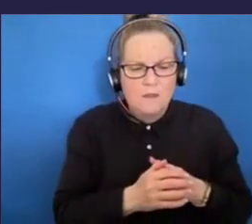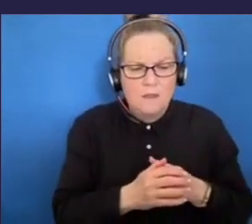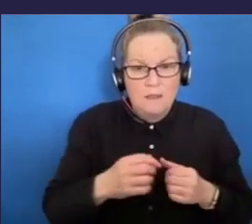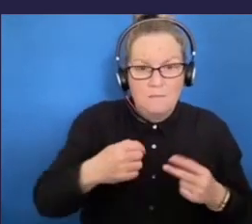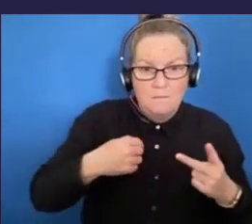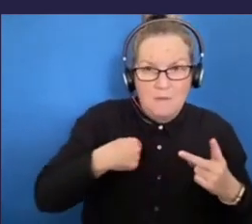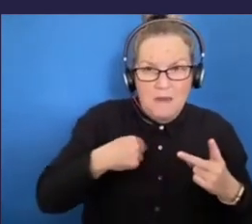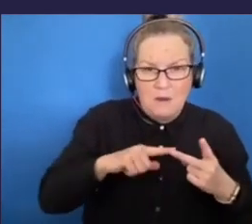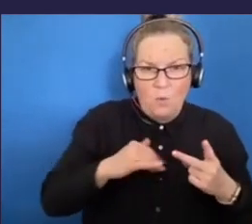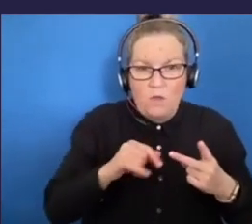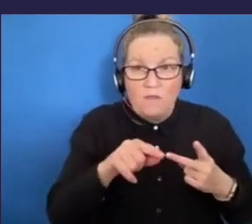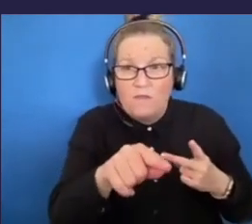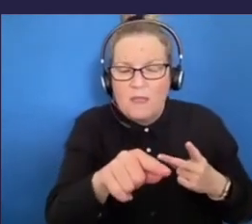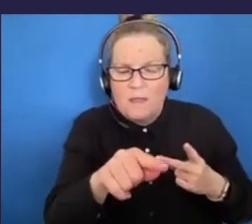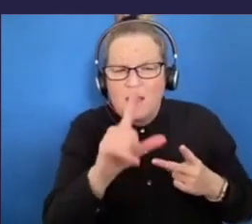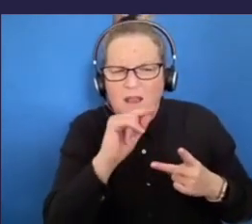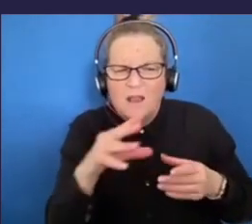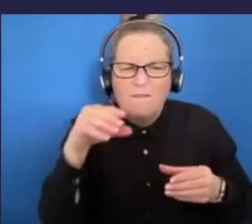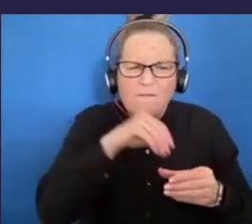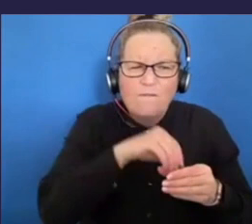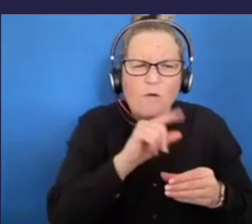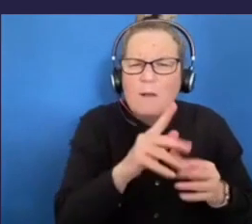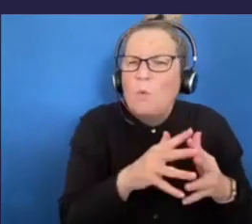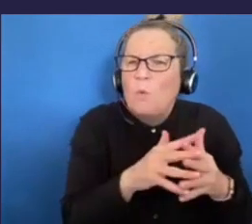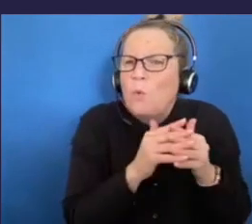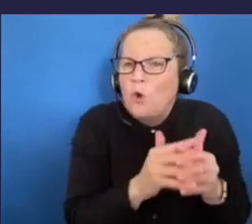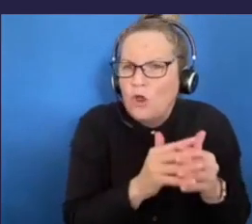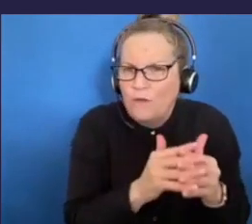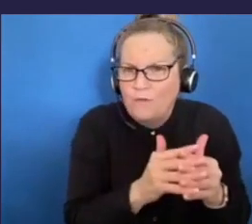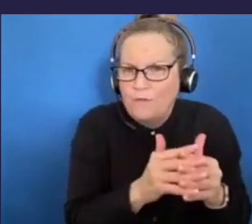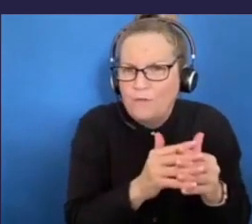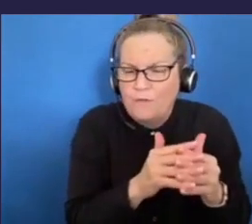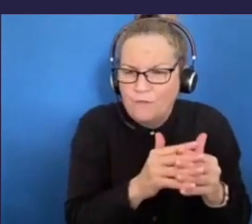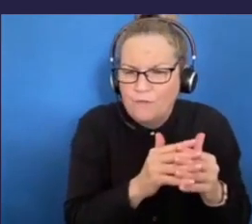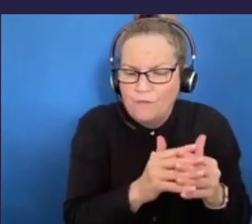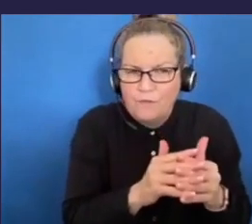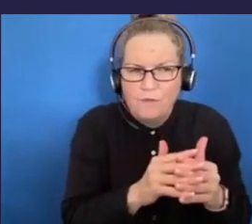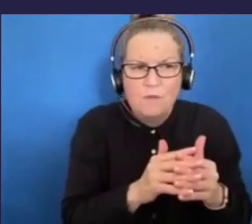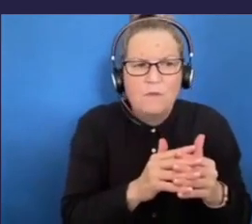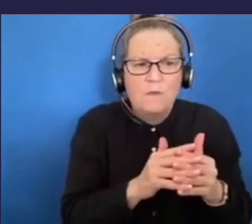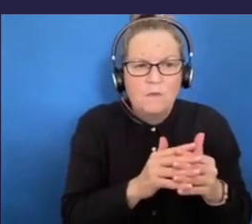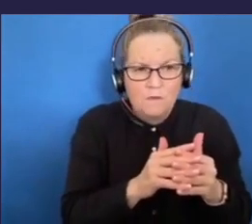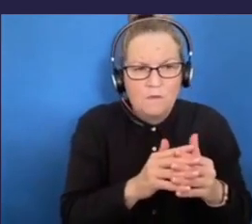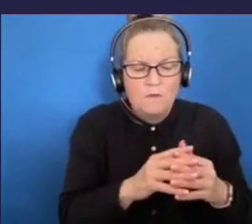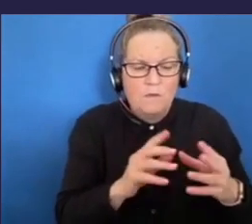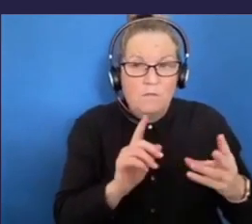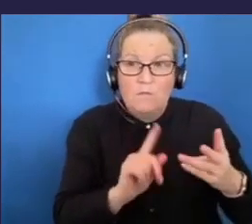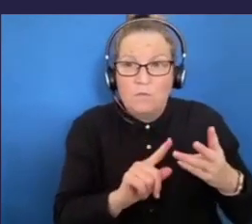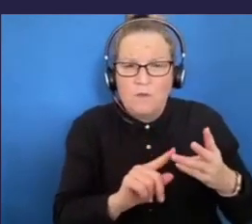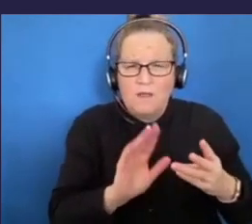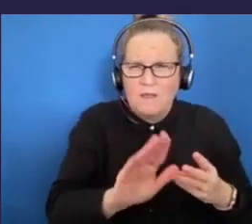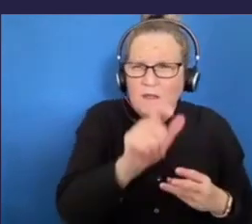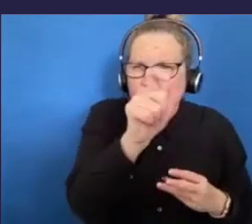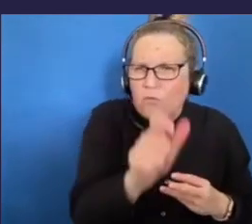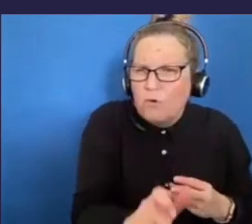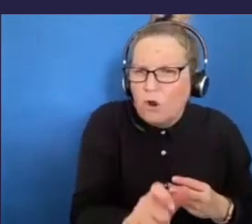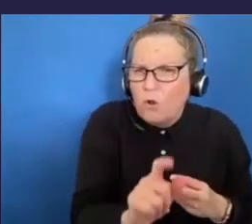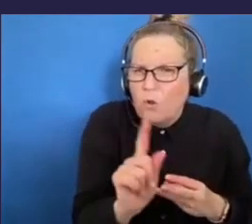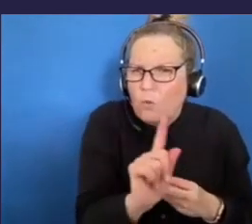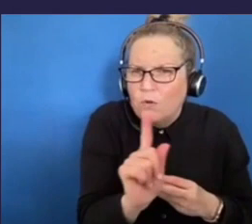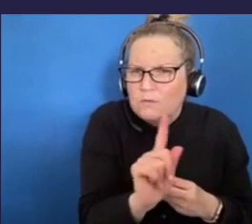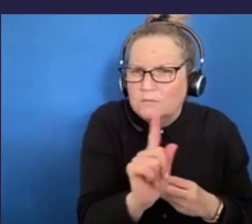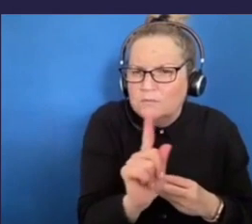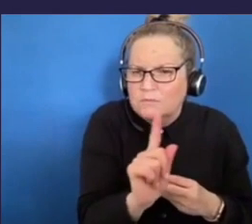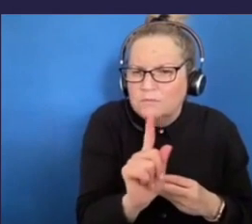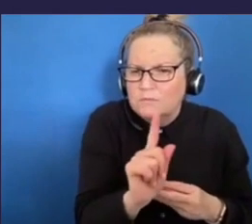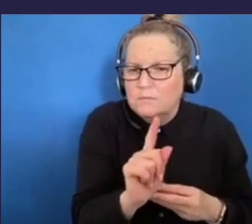involved with others in meaningful ways? And then what roles will they take on? Now, I know here in Canada,